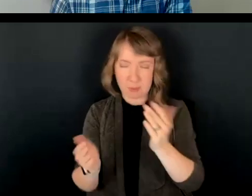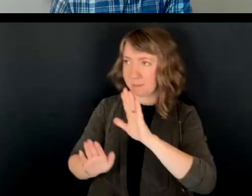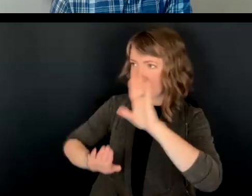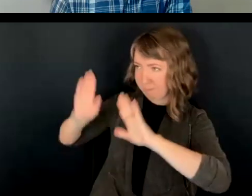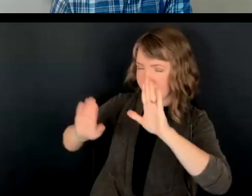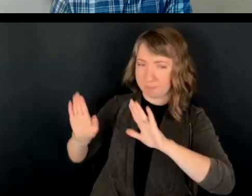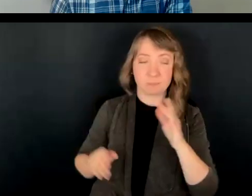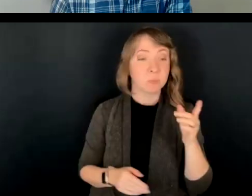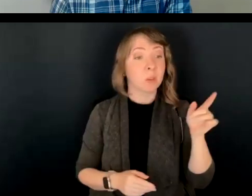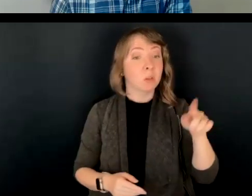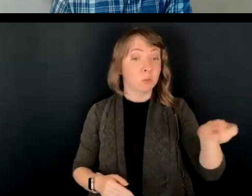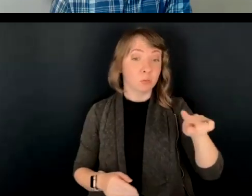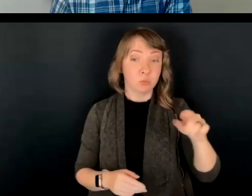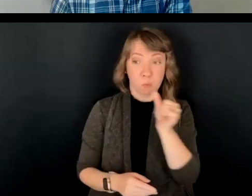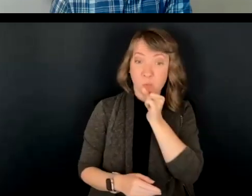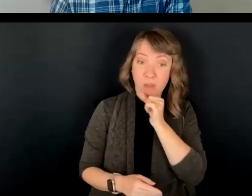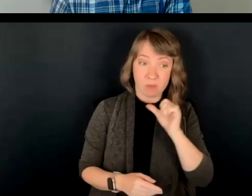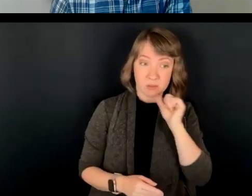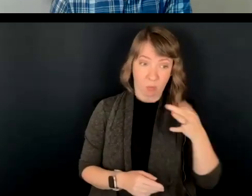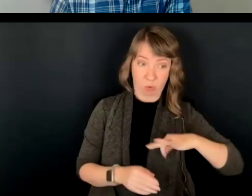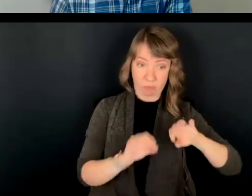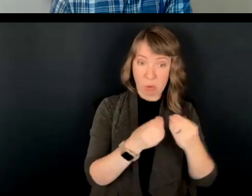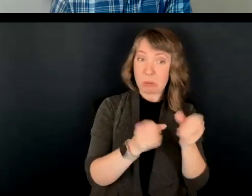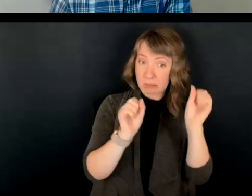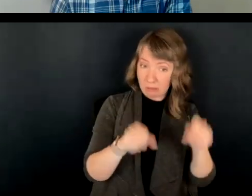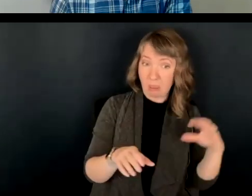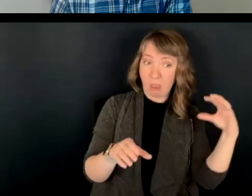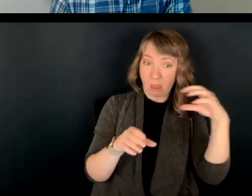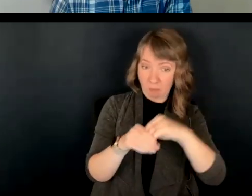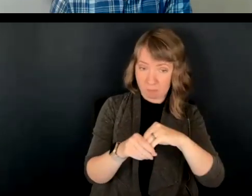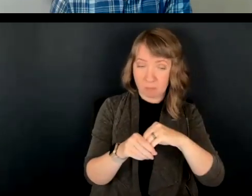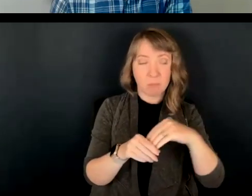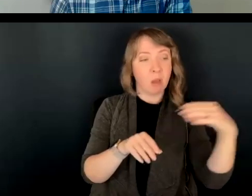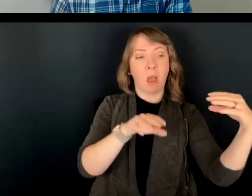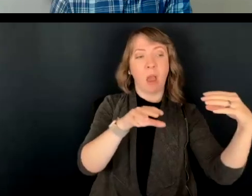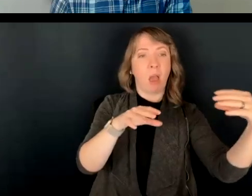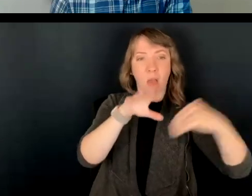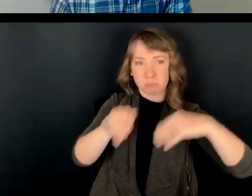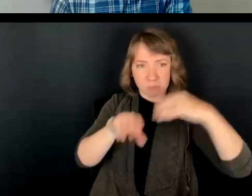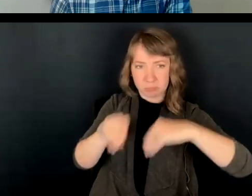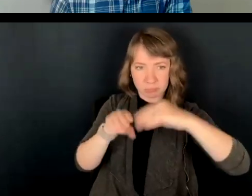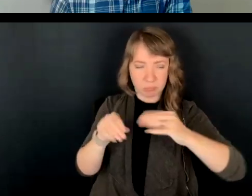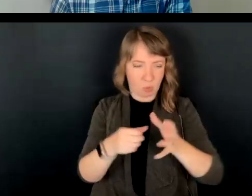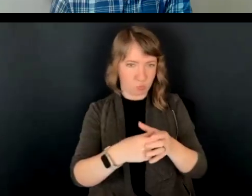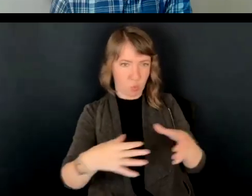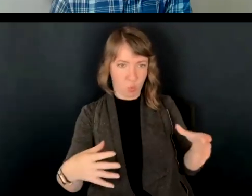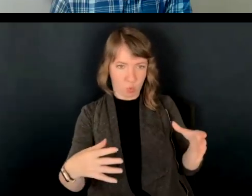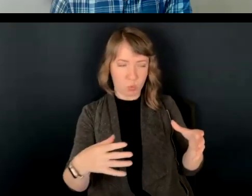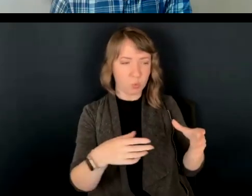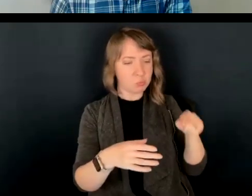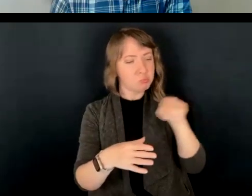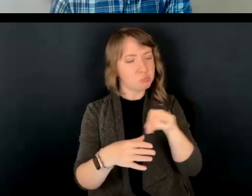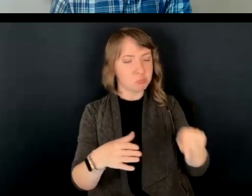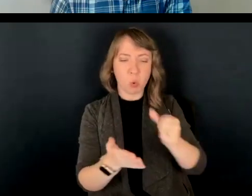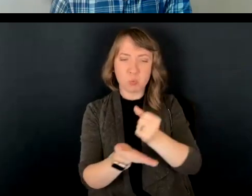nonprofit organization, you can get into that, and then they create a pool of qualified contractors, and then any new contracting